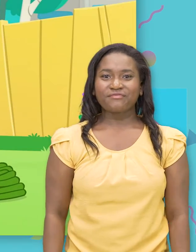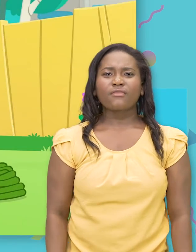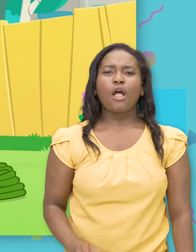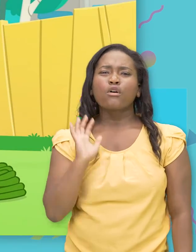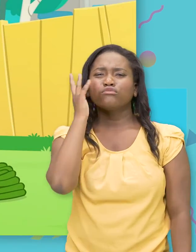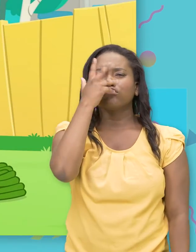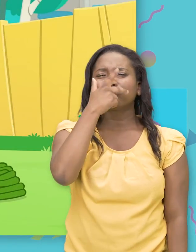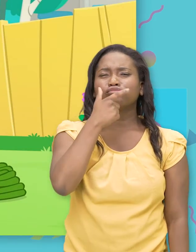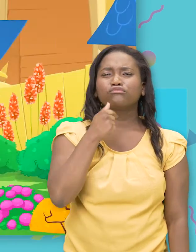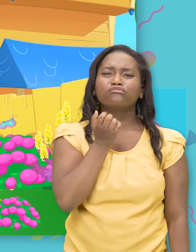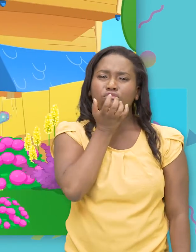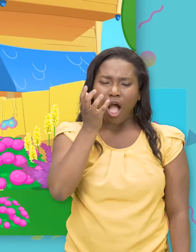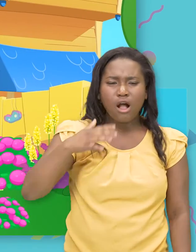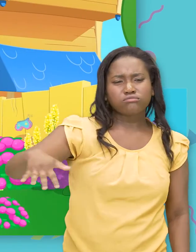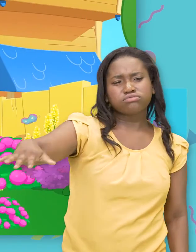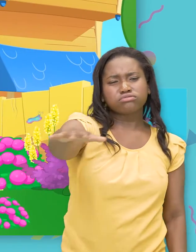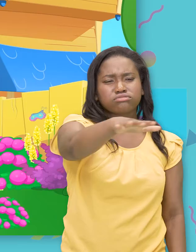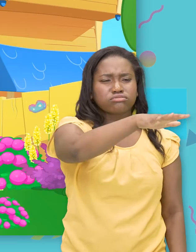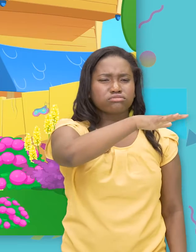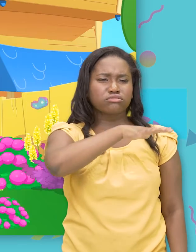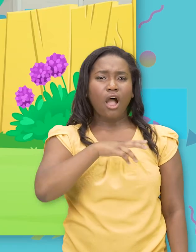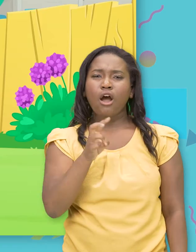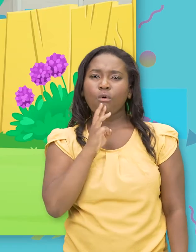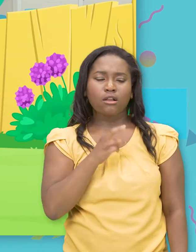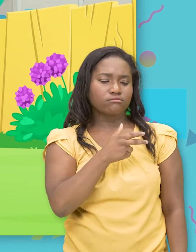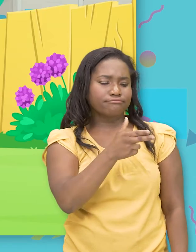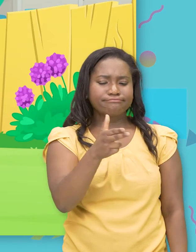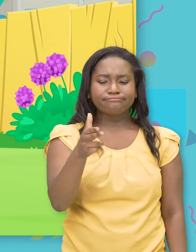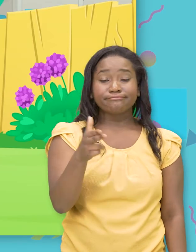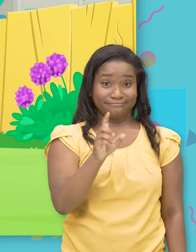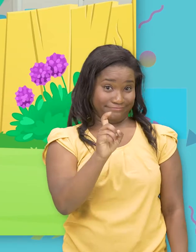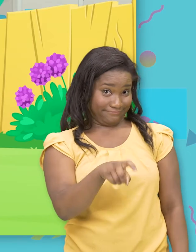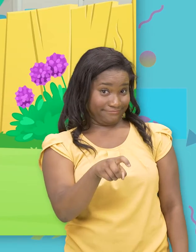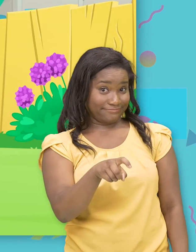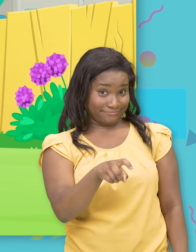Let's water this beautiful garden of ours, Barky.